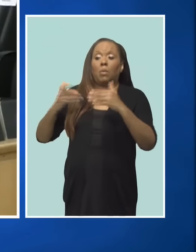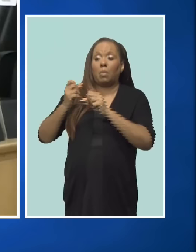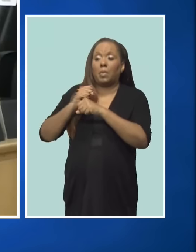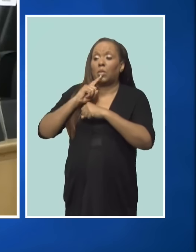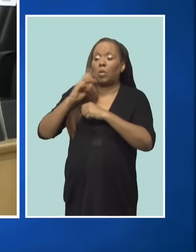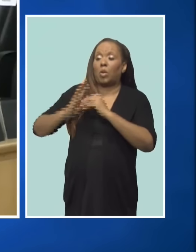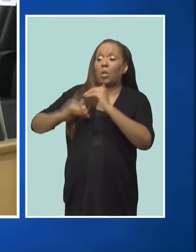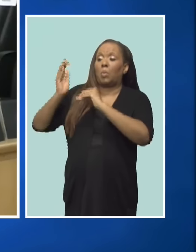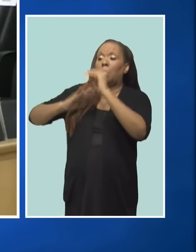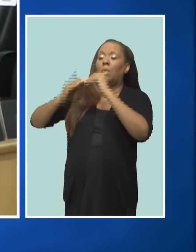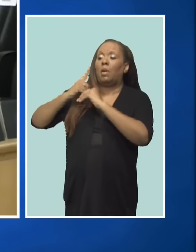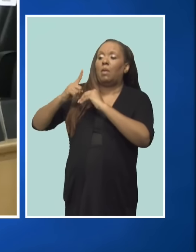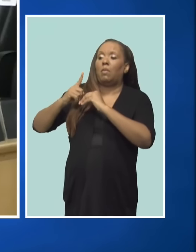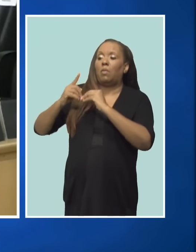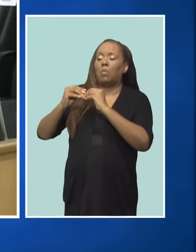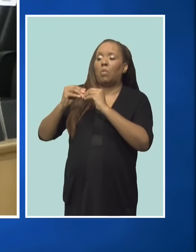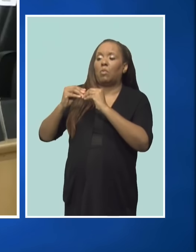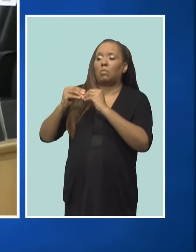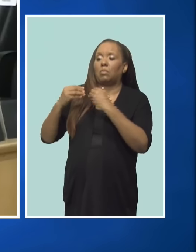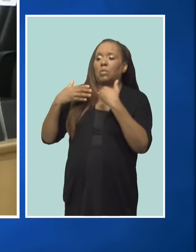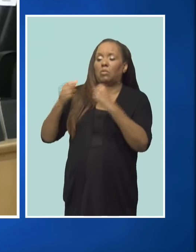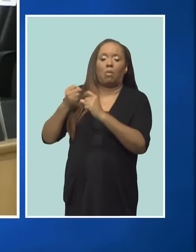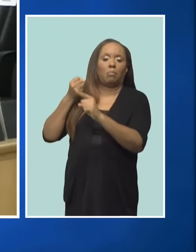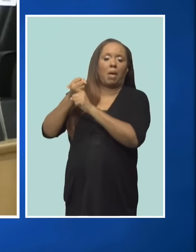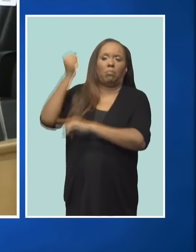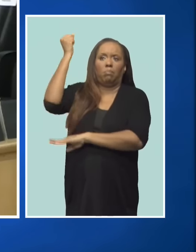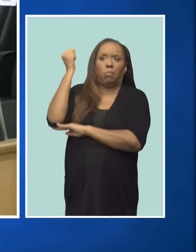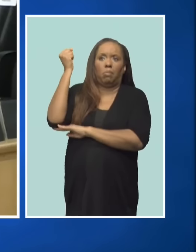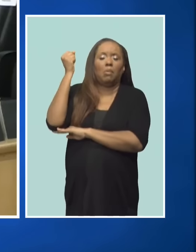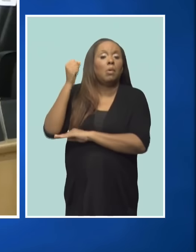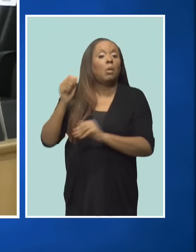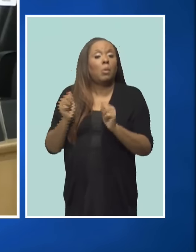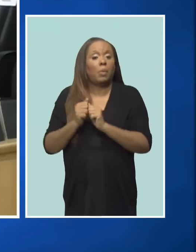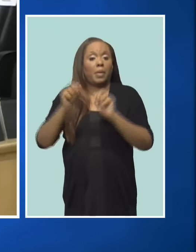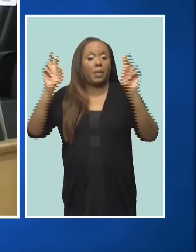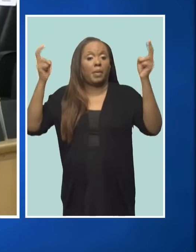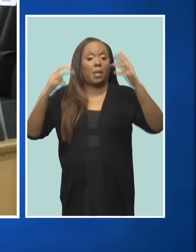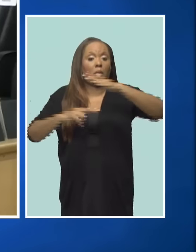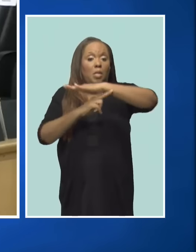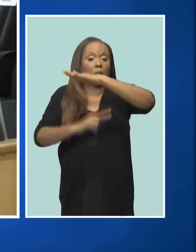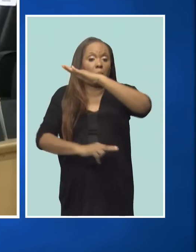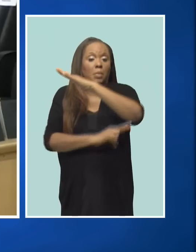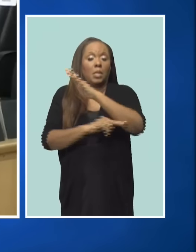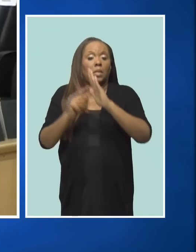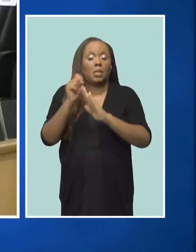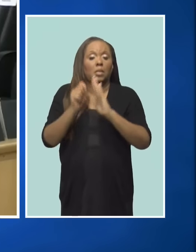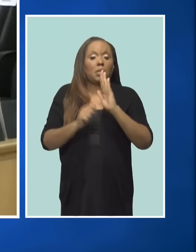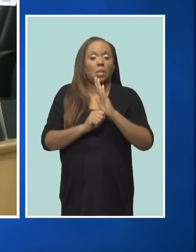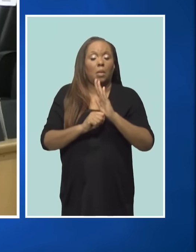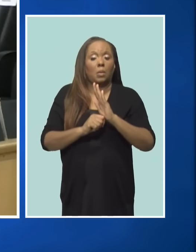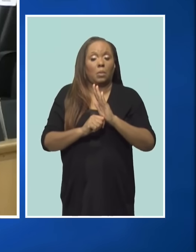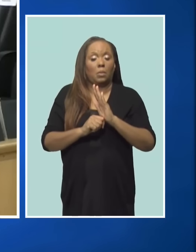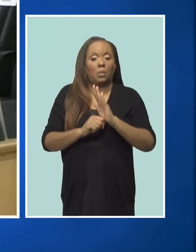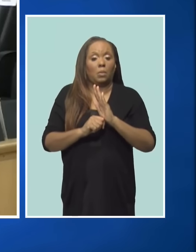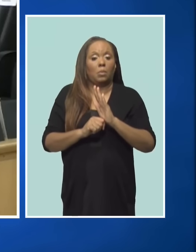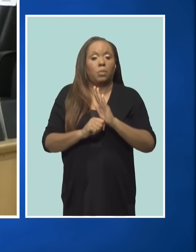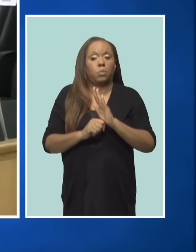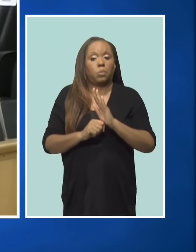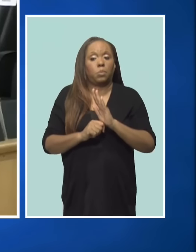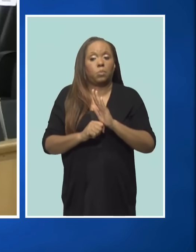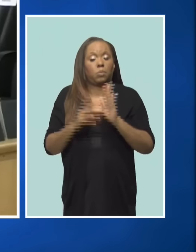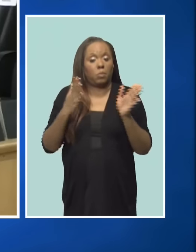especially for small states like ourselves. And under the British Initiative, we continue to work with partners to be able to